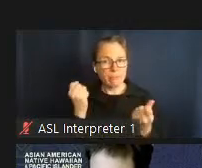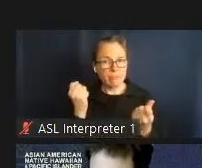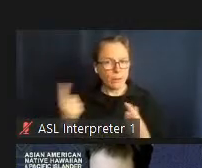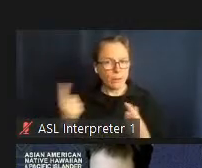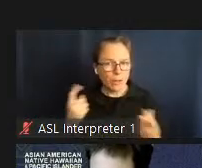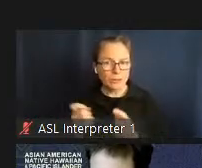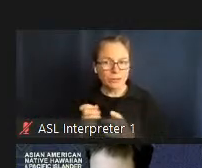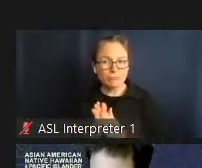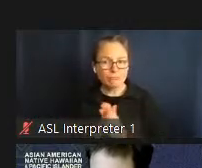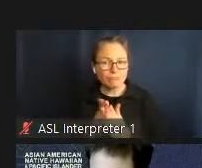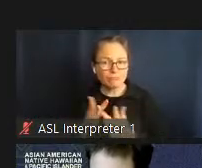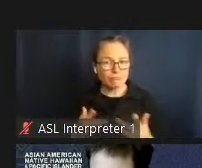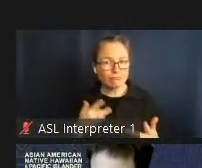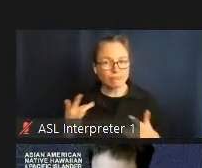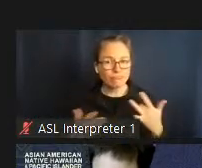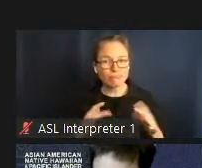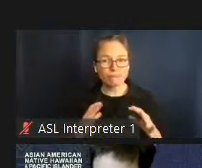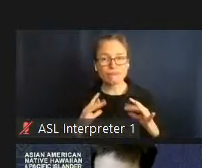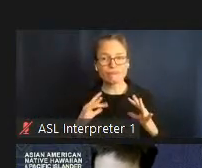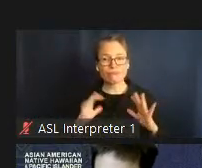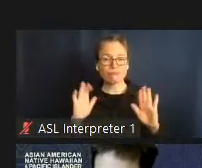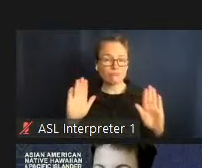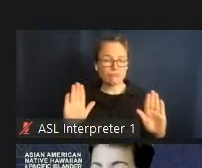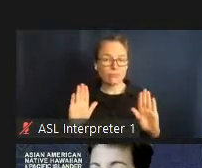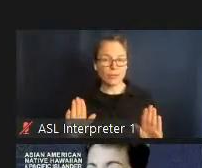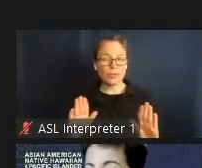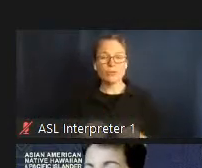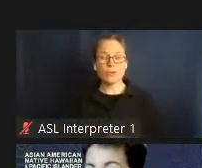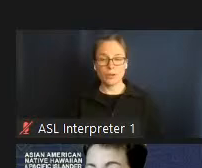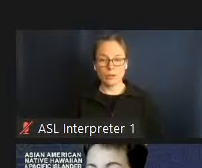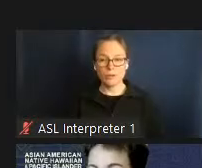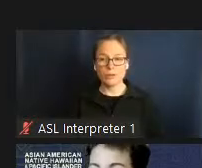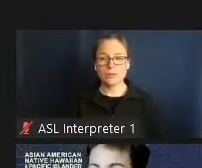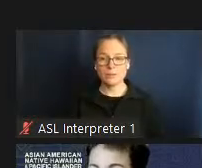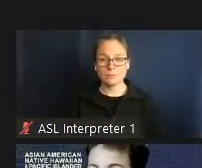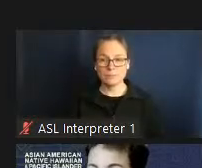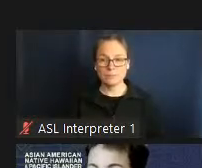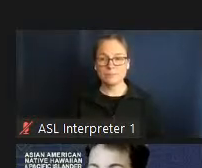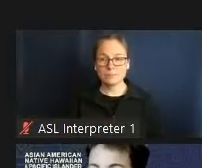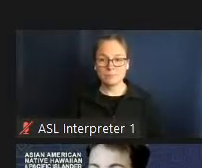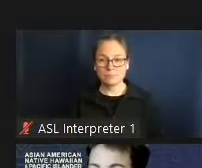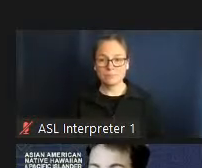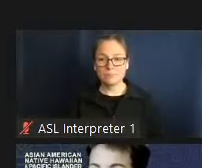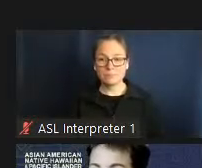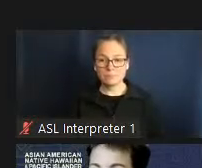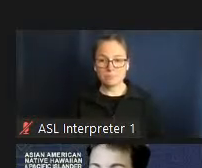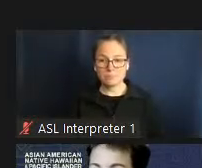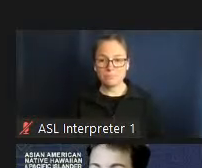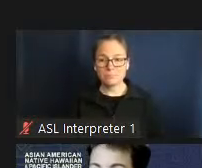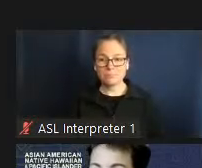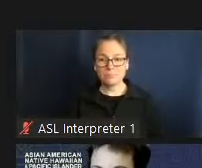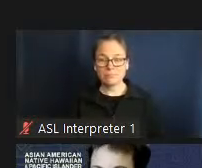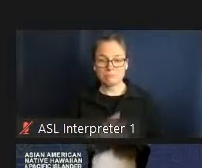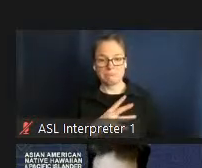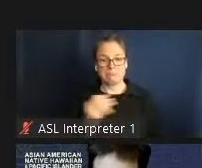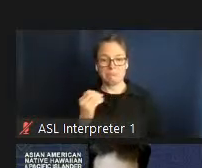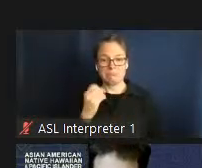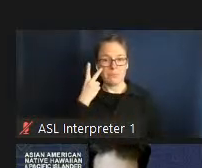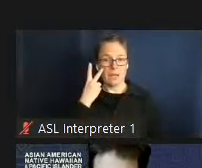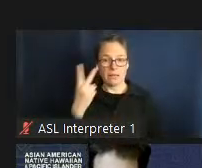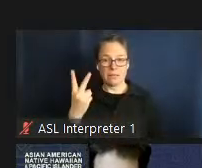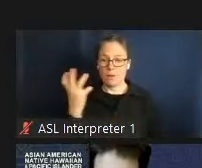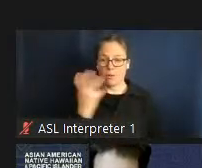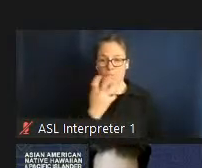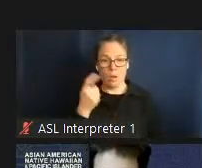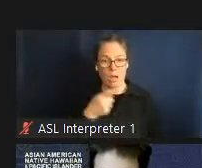I'm really encouraged about the results in terms of the budget equity tool, but even more encouraged that a significant investment